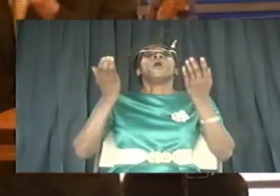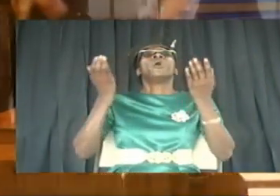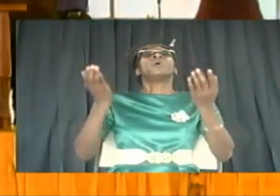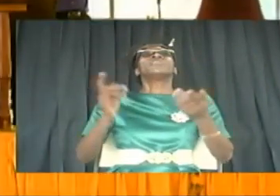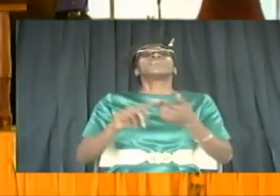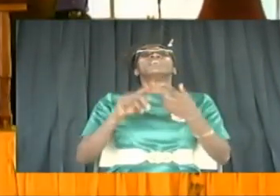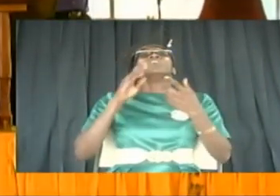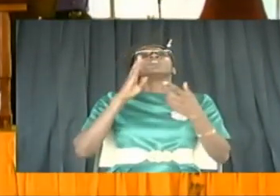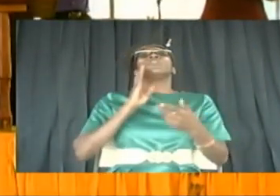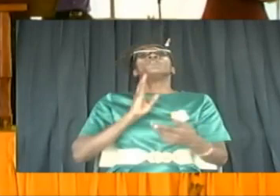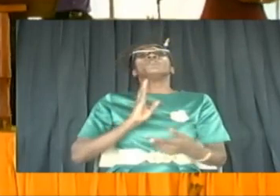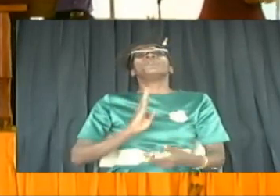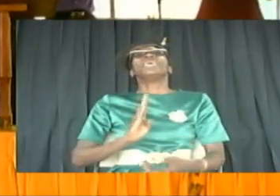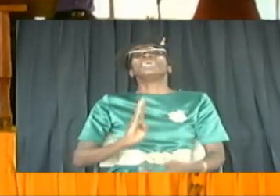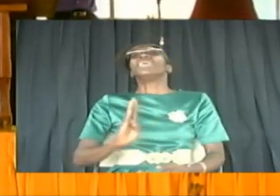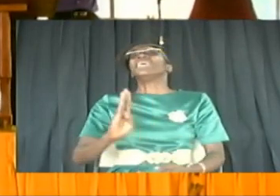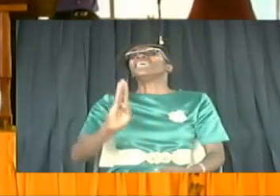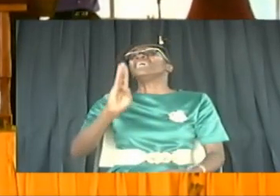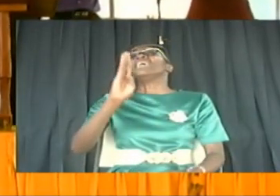Pay the